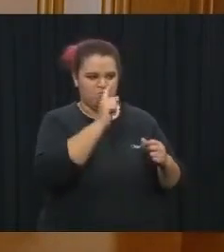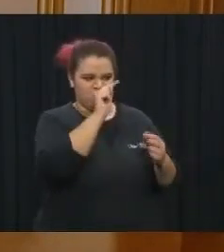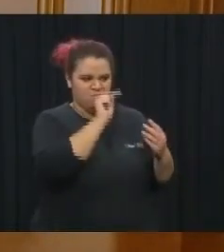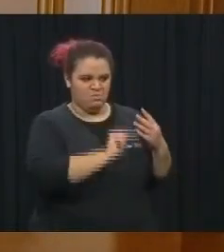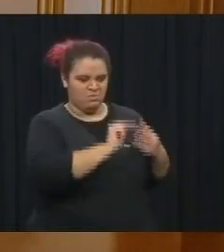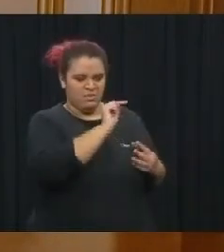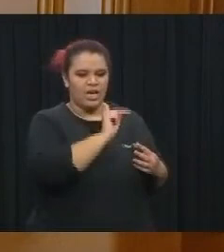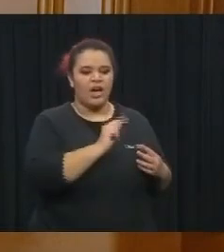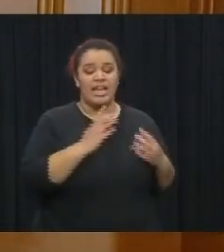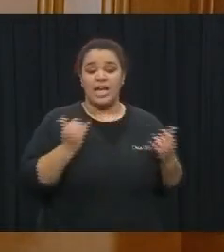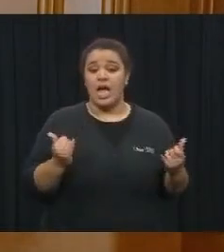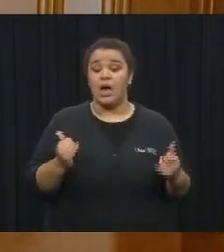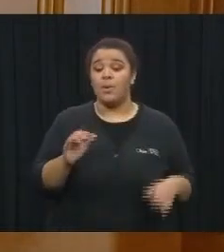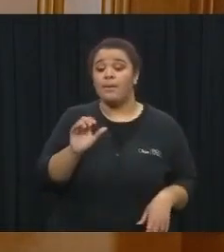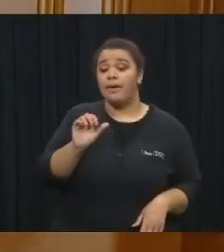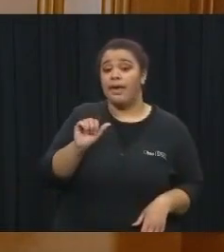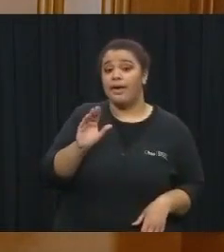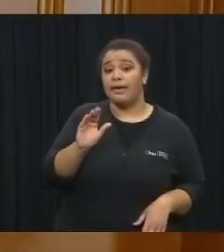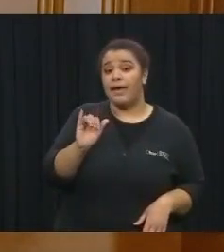could take place.